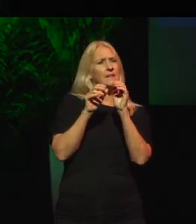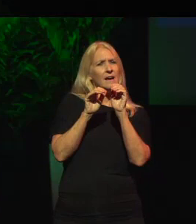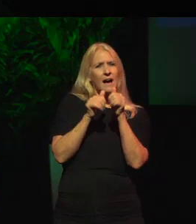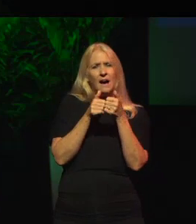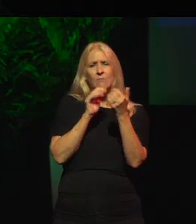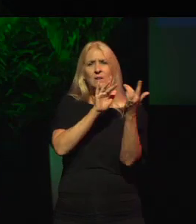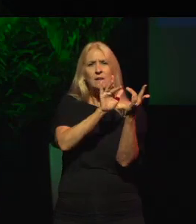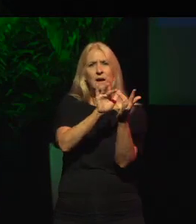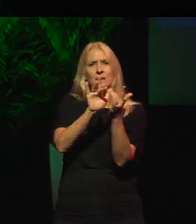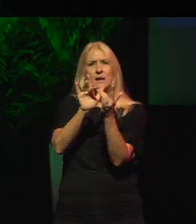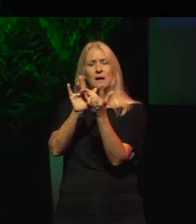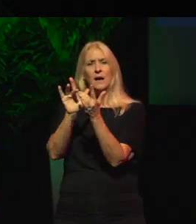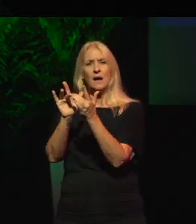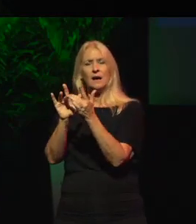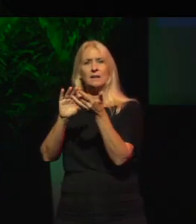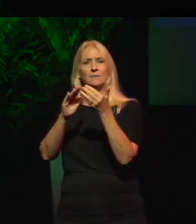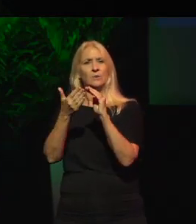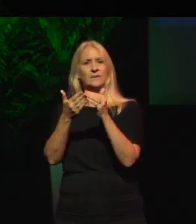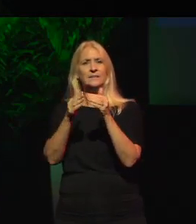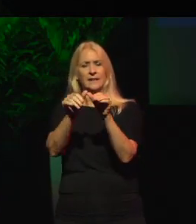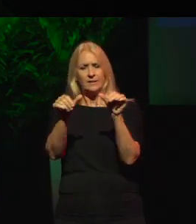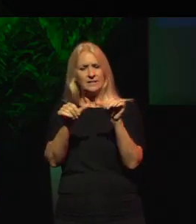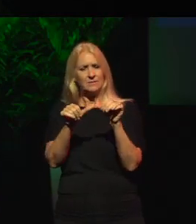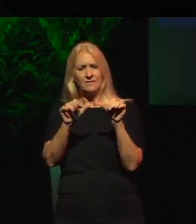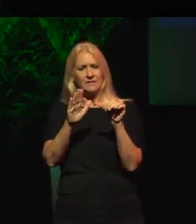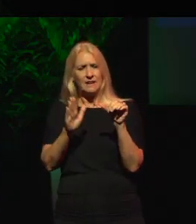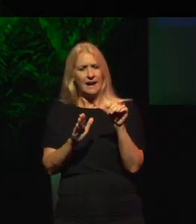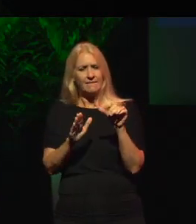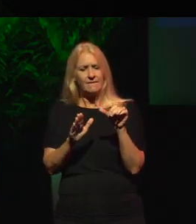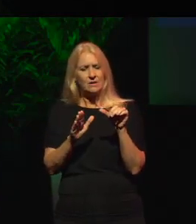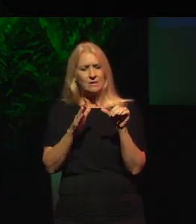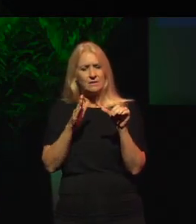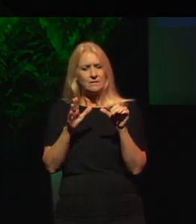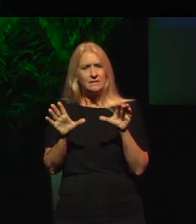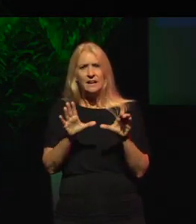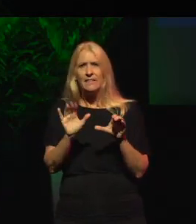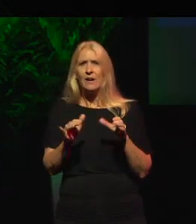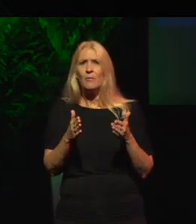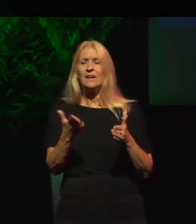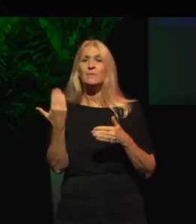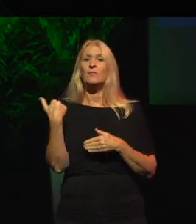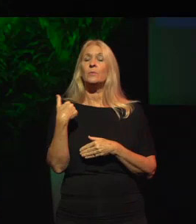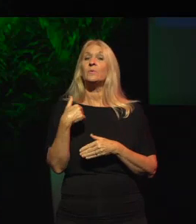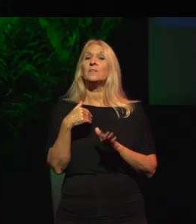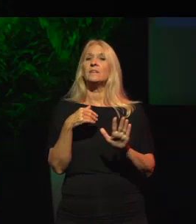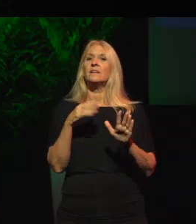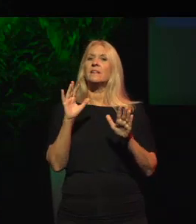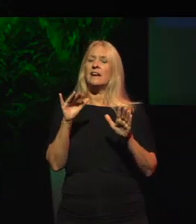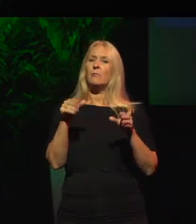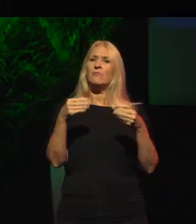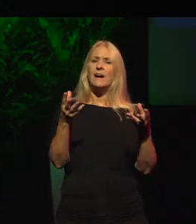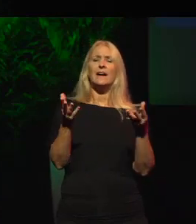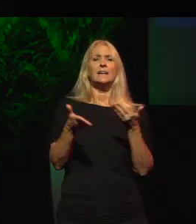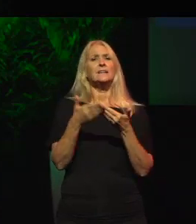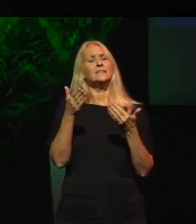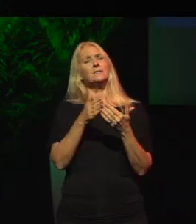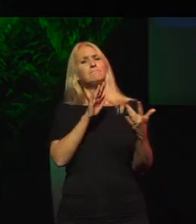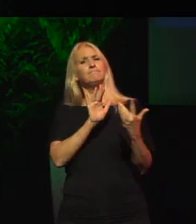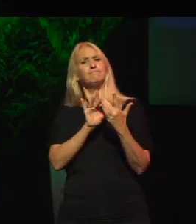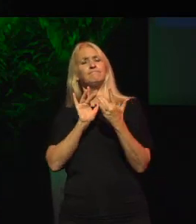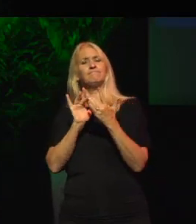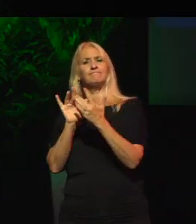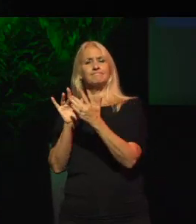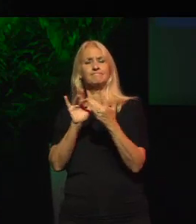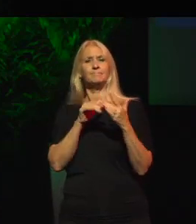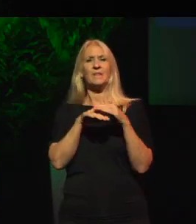in ways that we've never done before. That will provide greater access, contribute to our overall enrollment